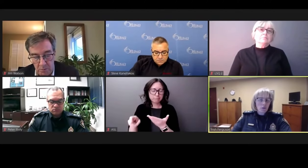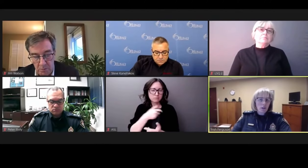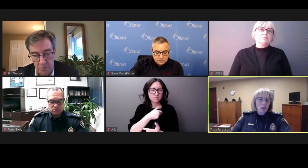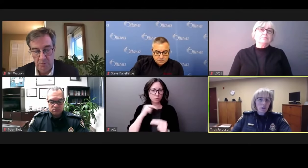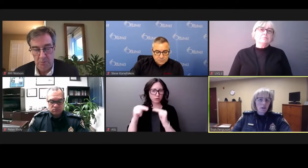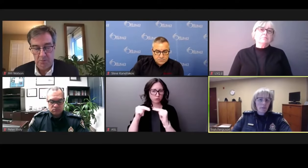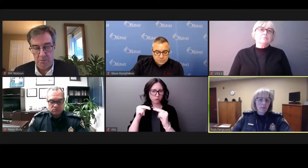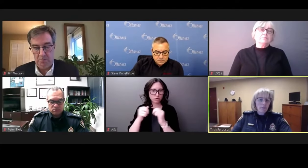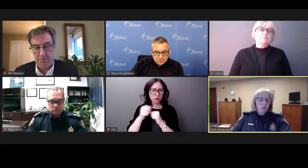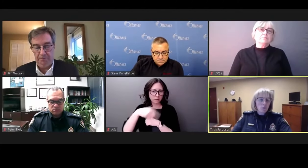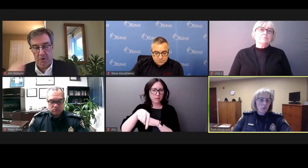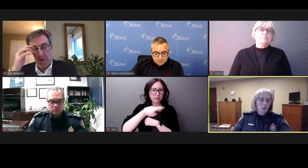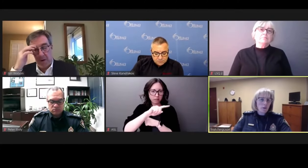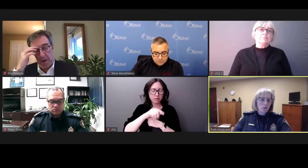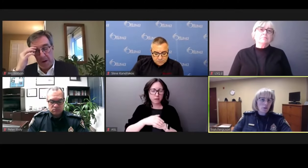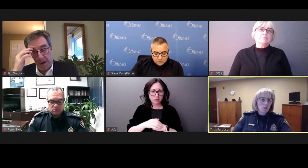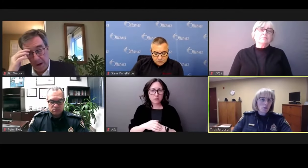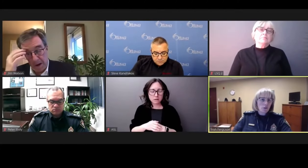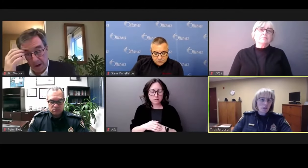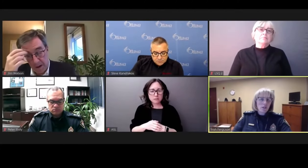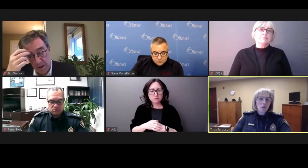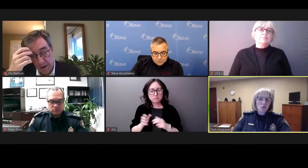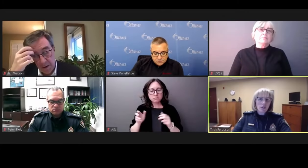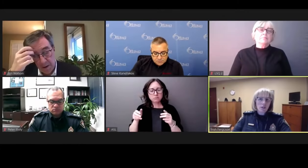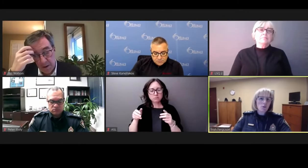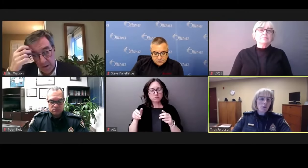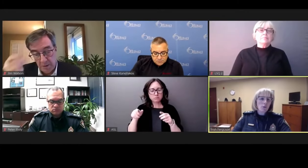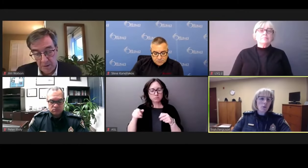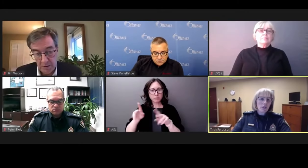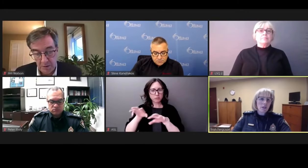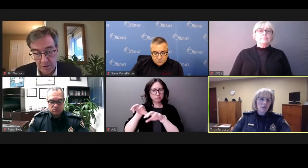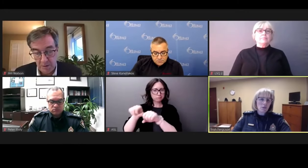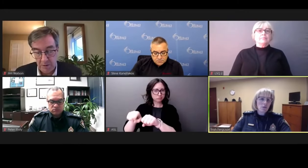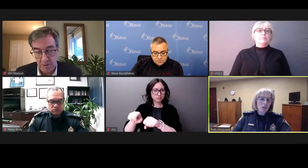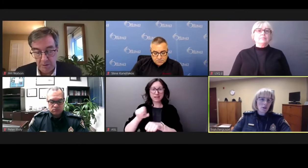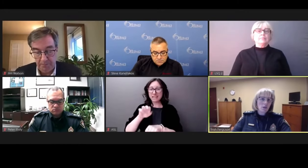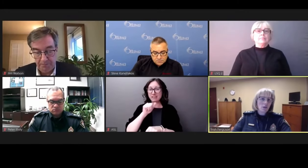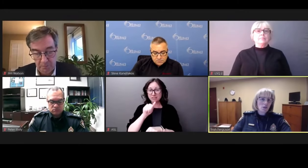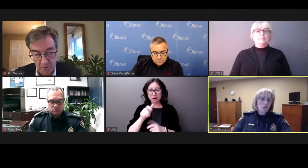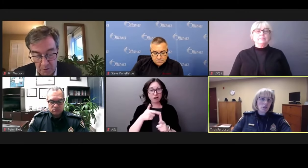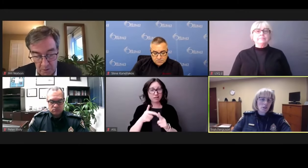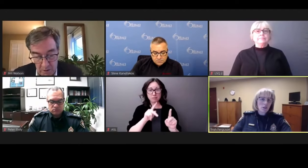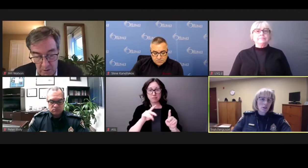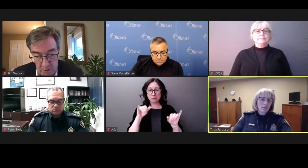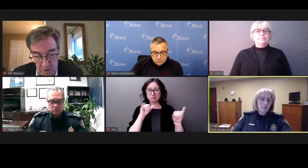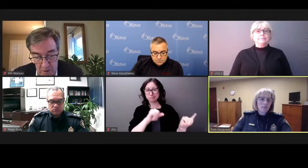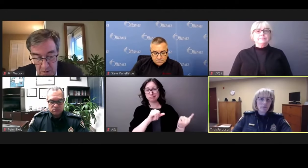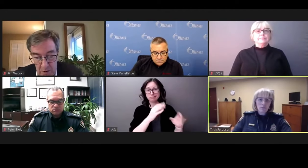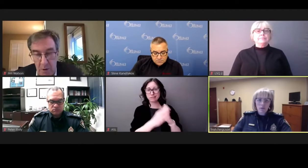that we were able to release. Otherwise, those people would be downtown in our streets,